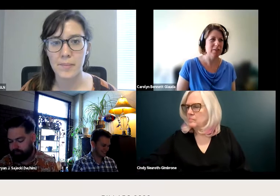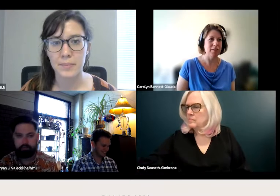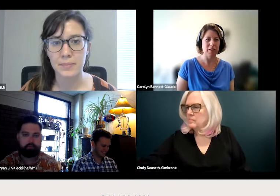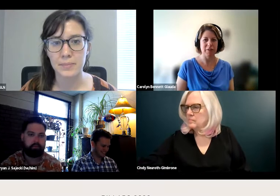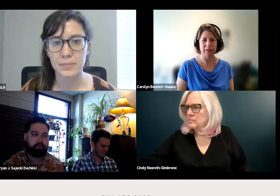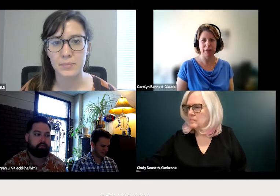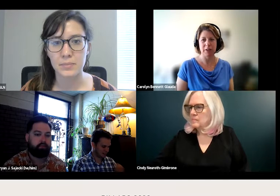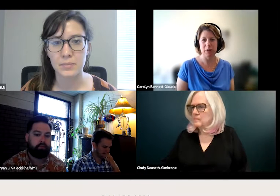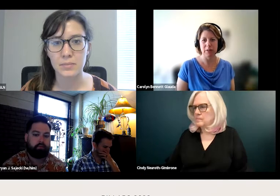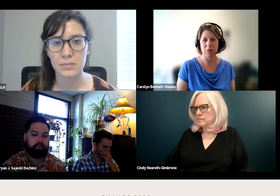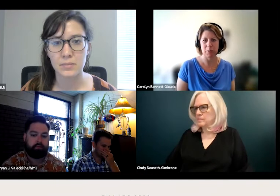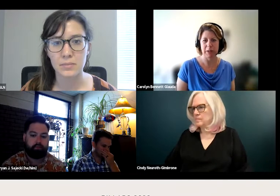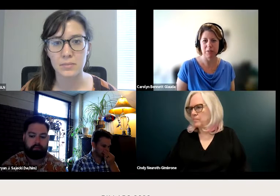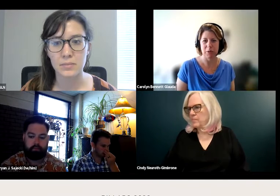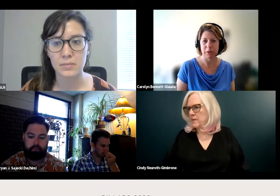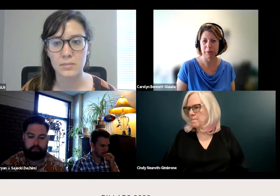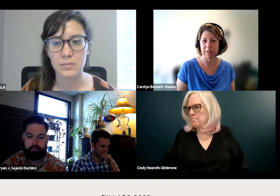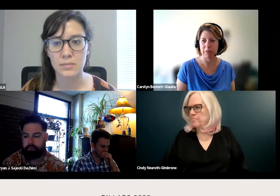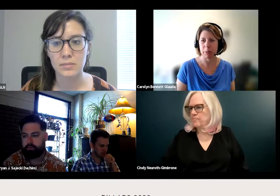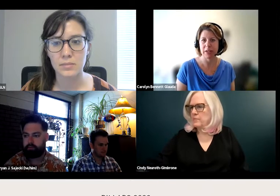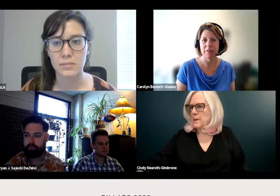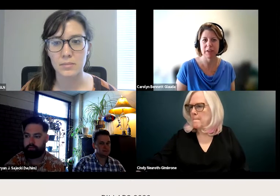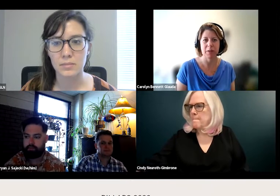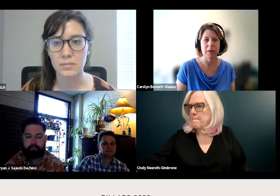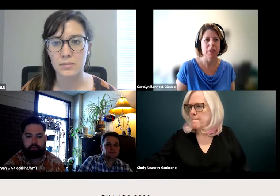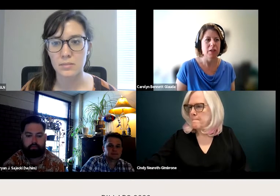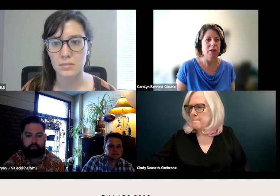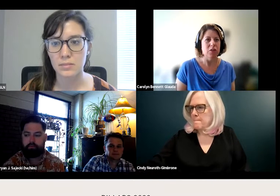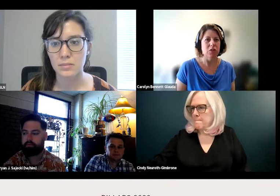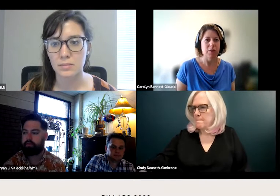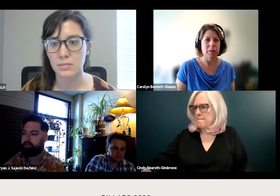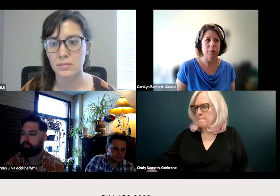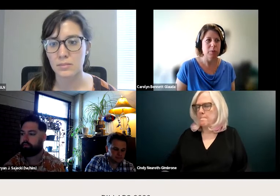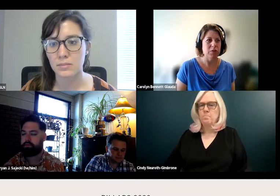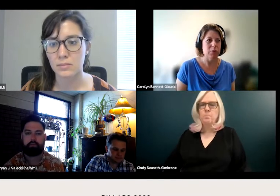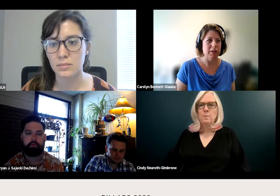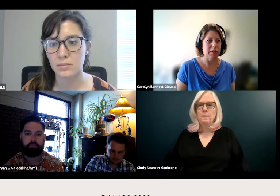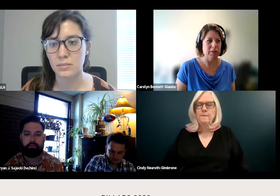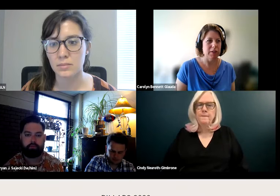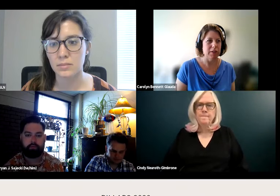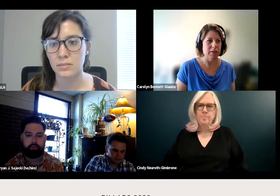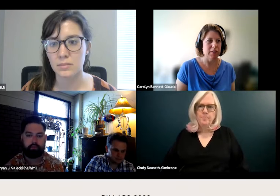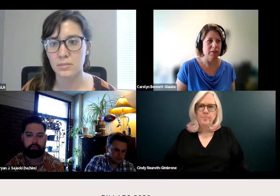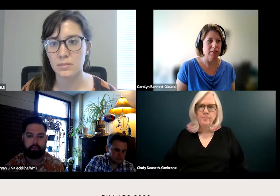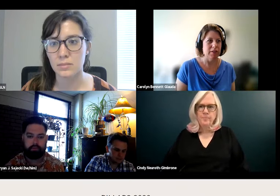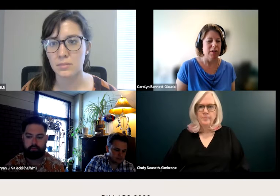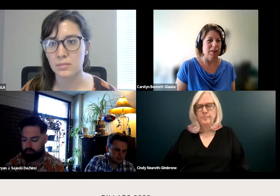have our final keynote in this room at 2, and I want to give everybody enough time. So I think what we'll do is